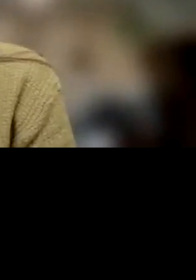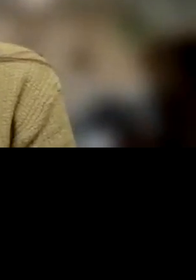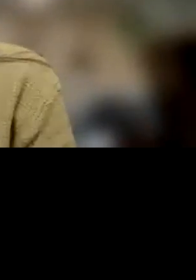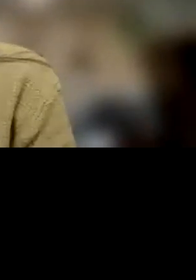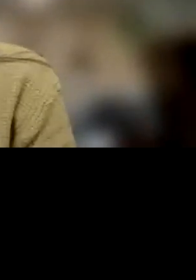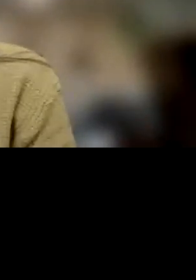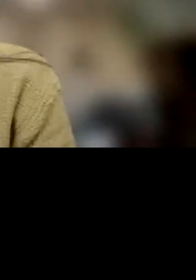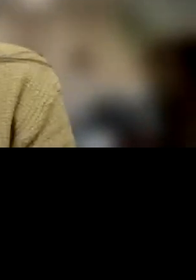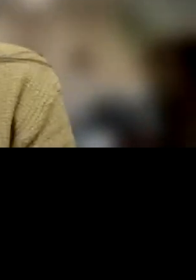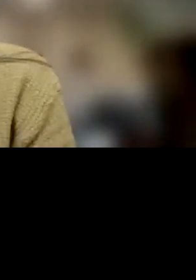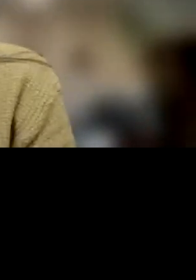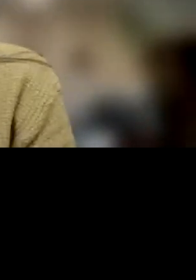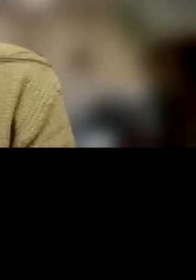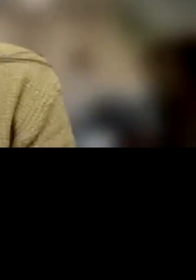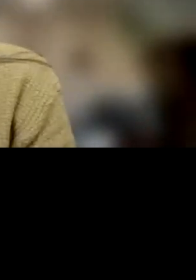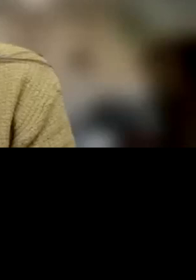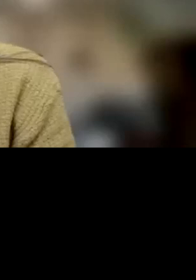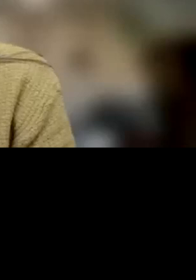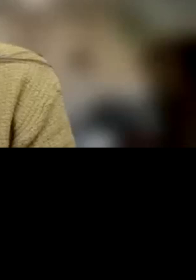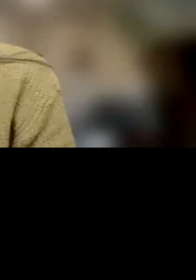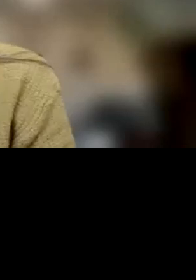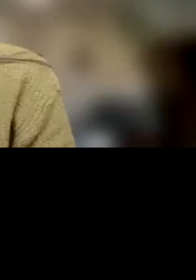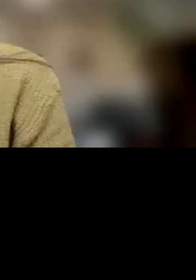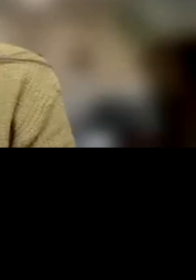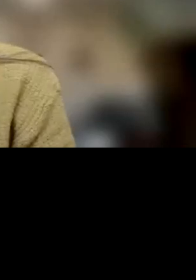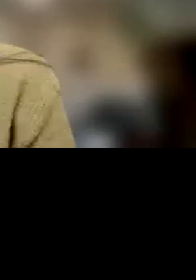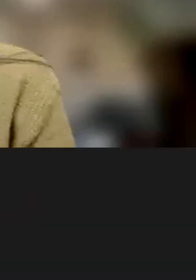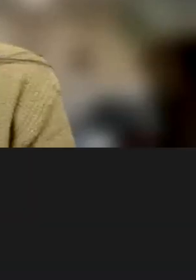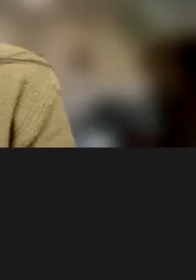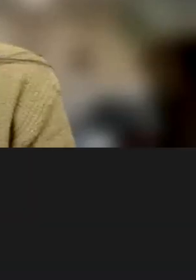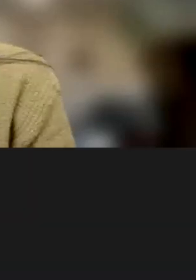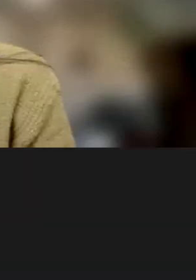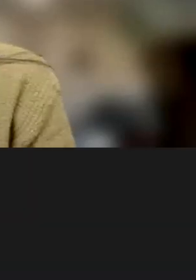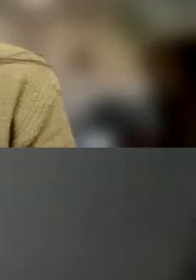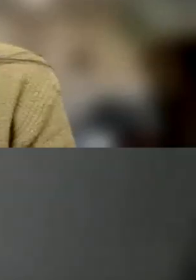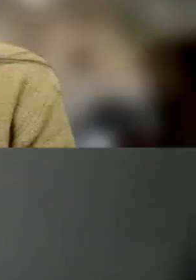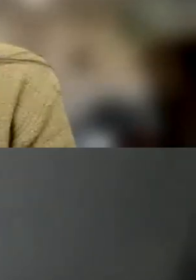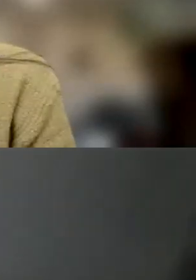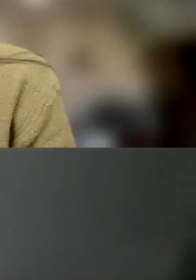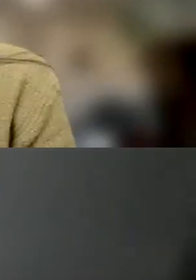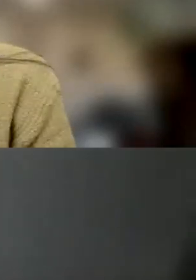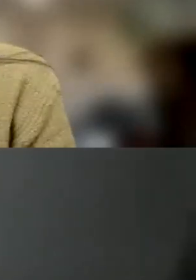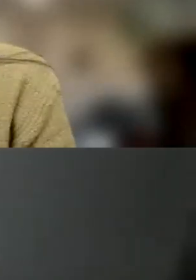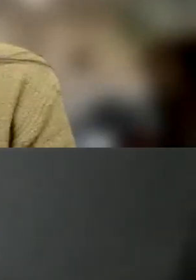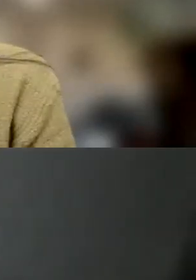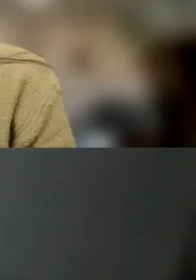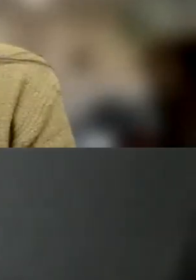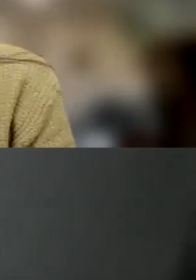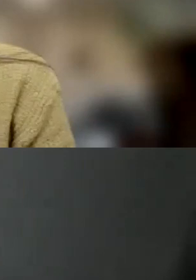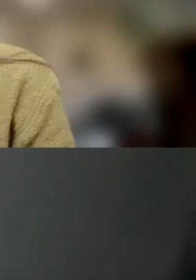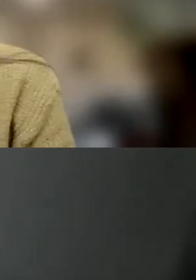granted, I had a capable individual in front of me. But so long as you have capacity, you can grant and